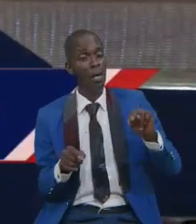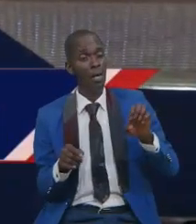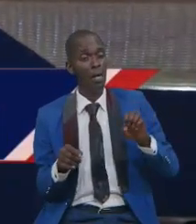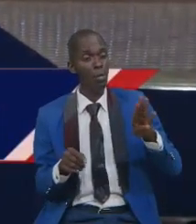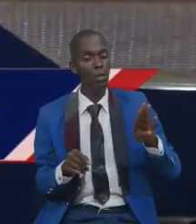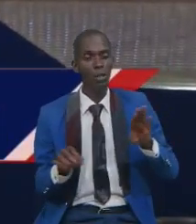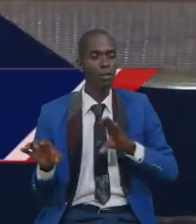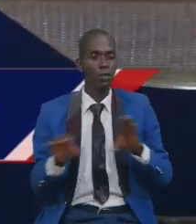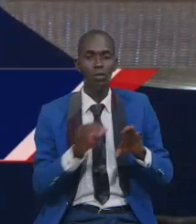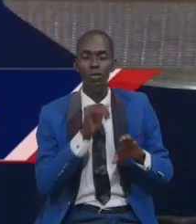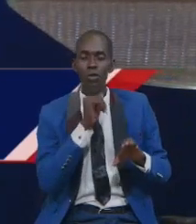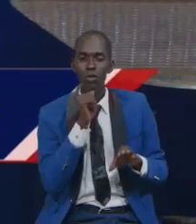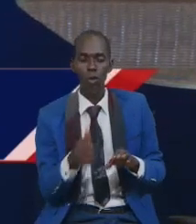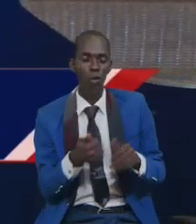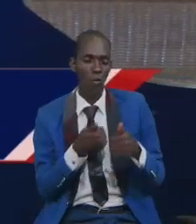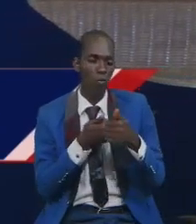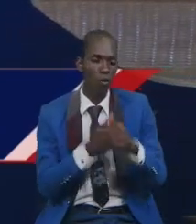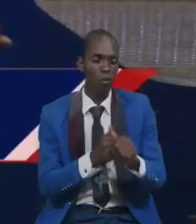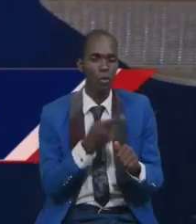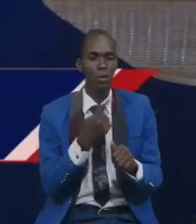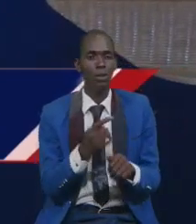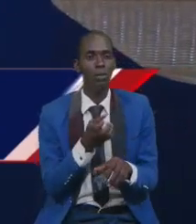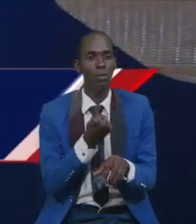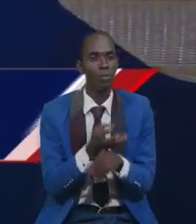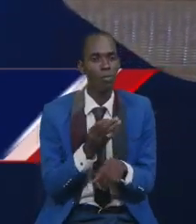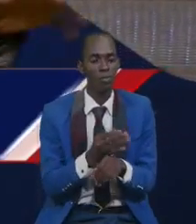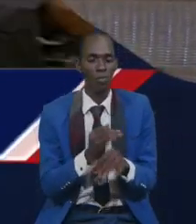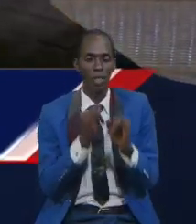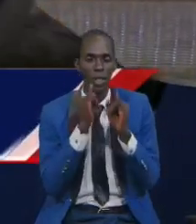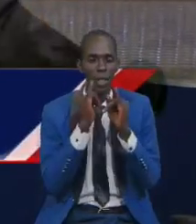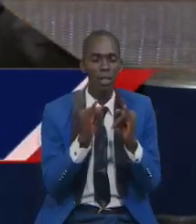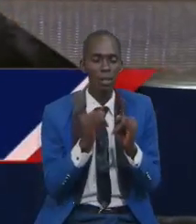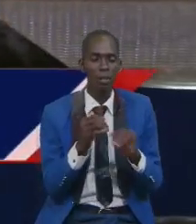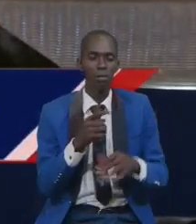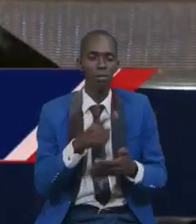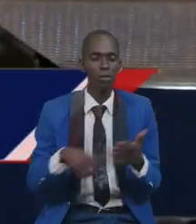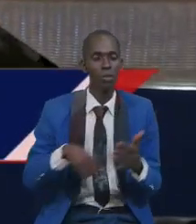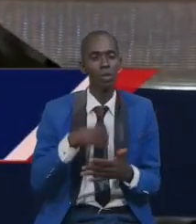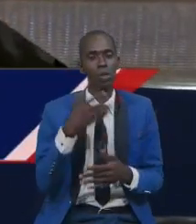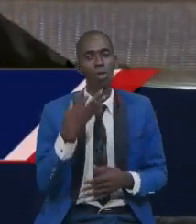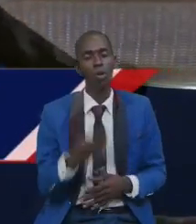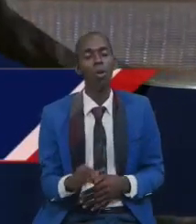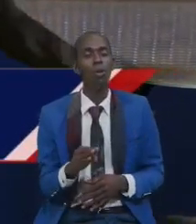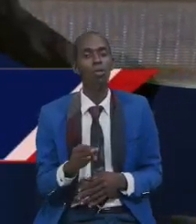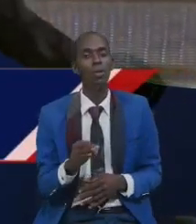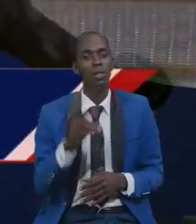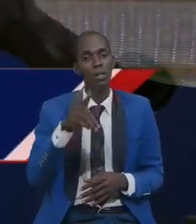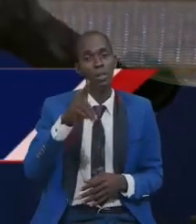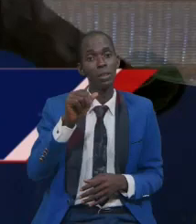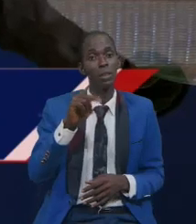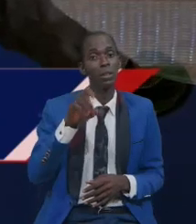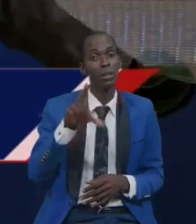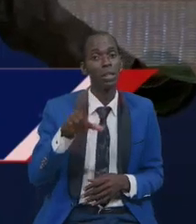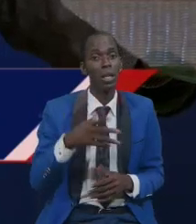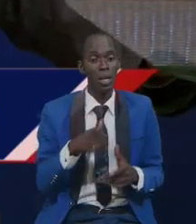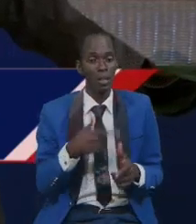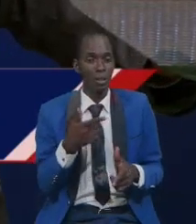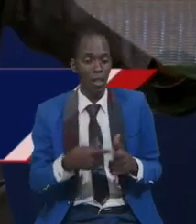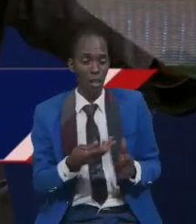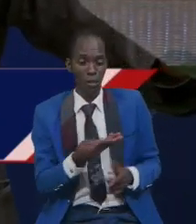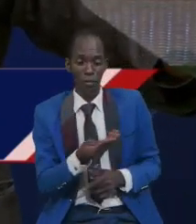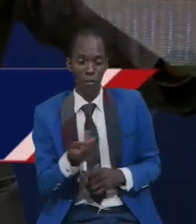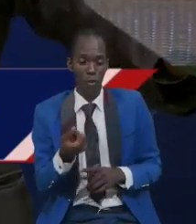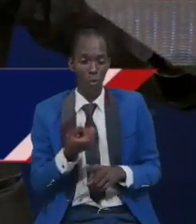the exhortation, on the counsel, on the instruction of Daniel, and 12 months after, the judgment